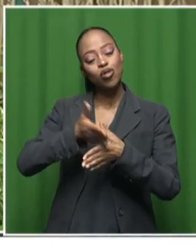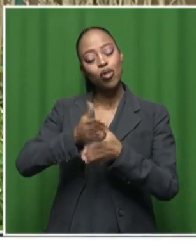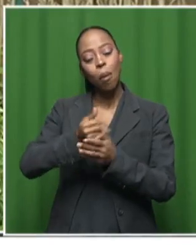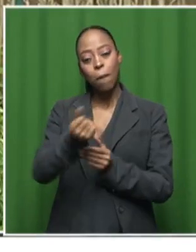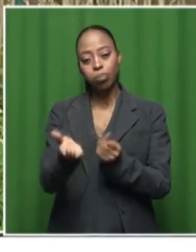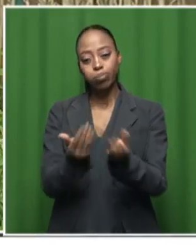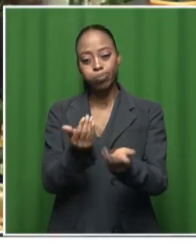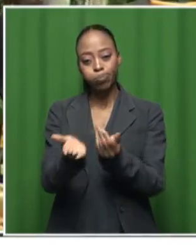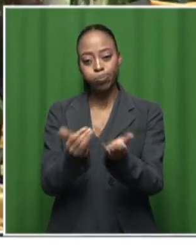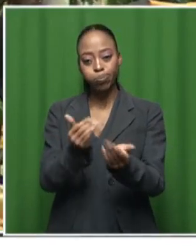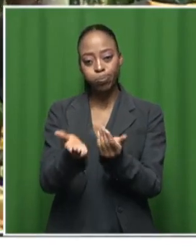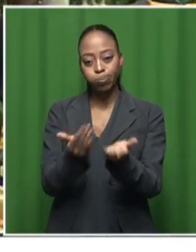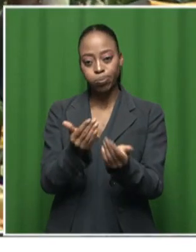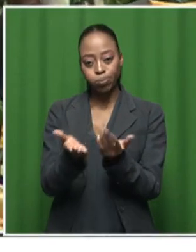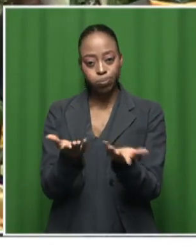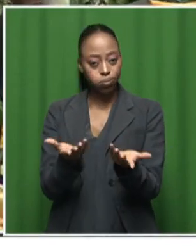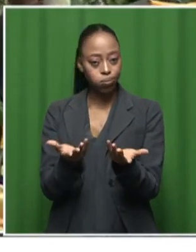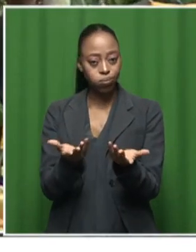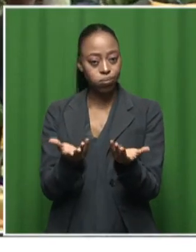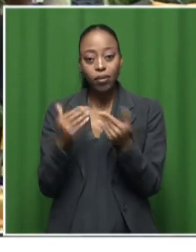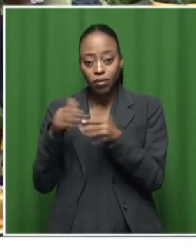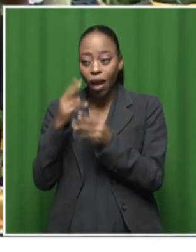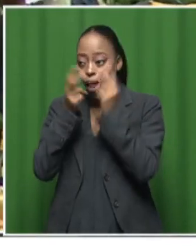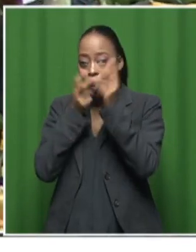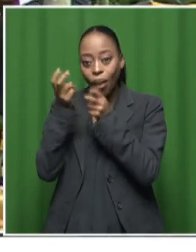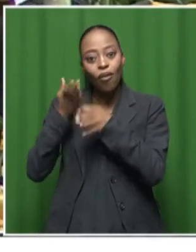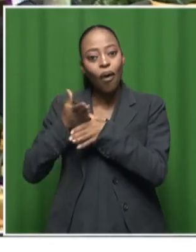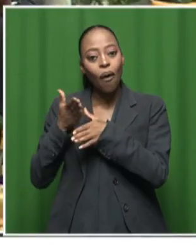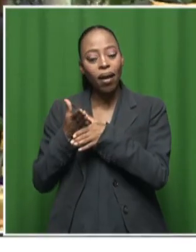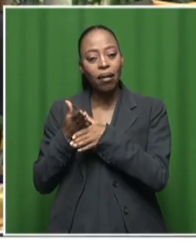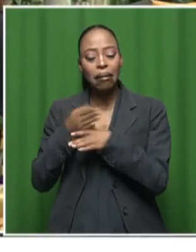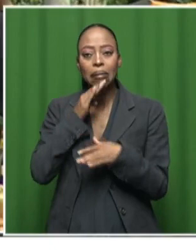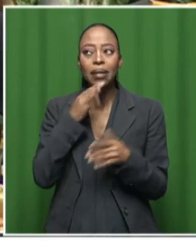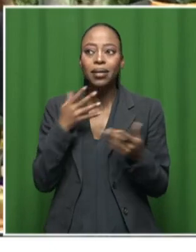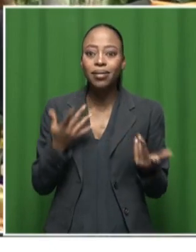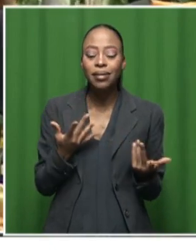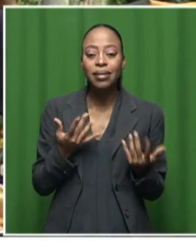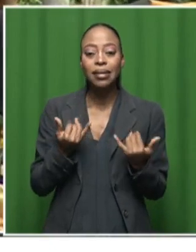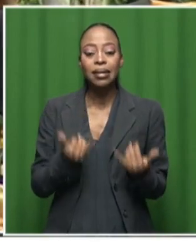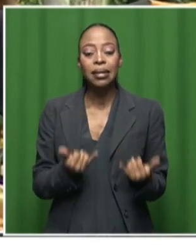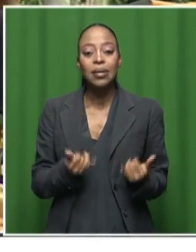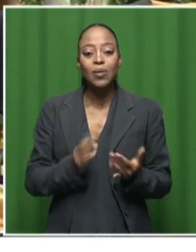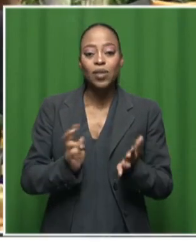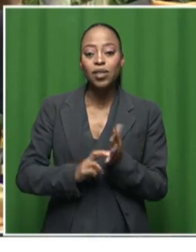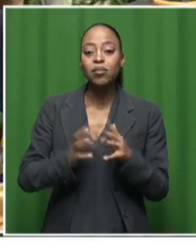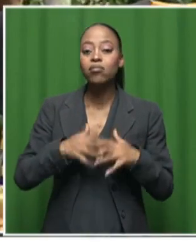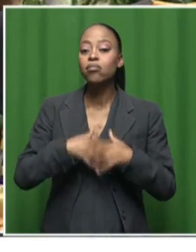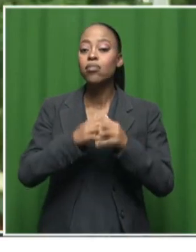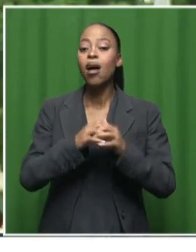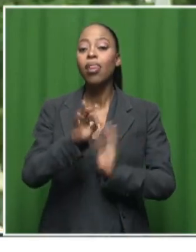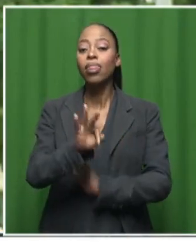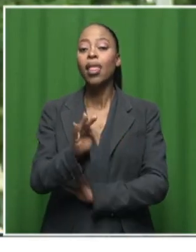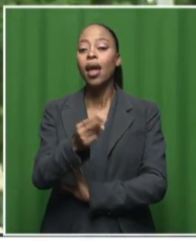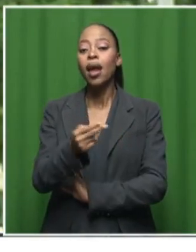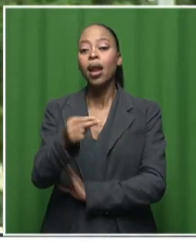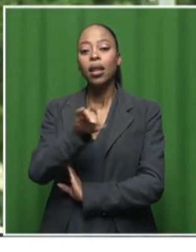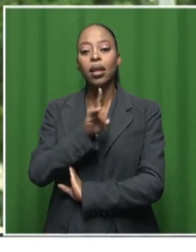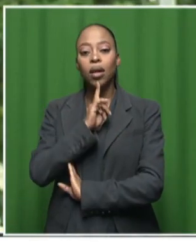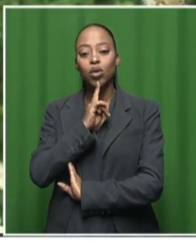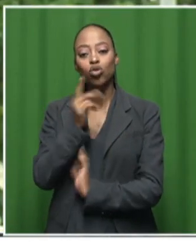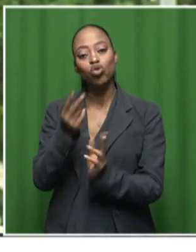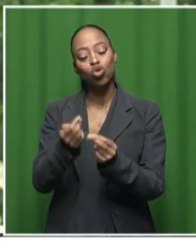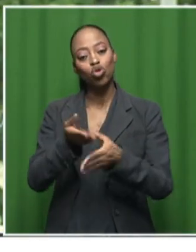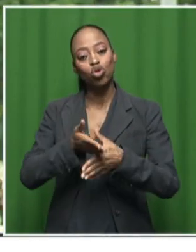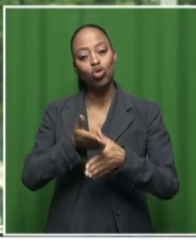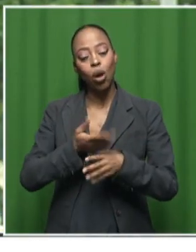entering the job market every year. So that means that we need to create 300,000 new